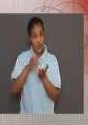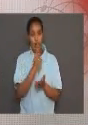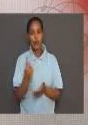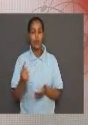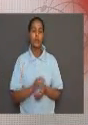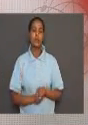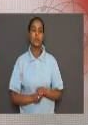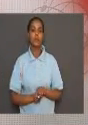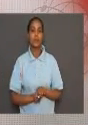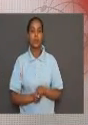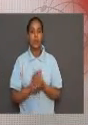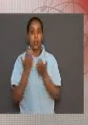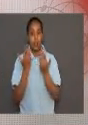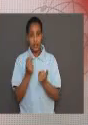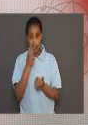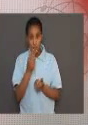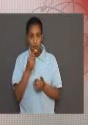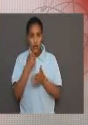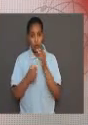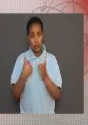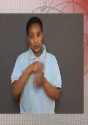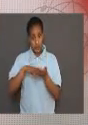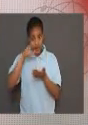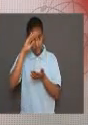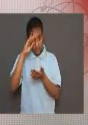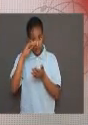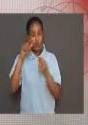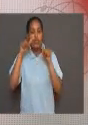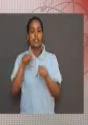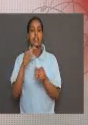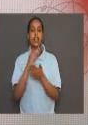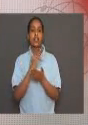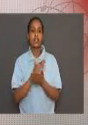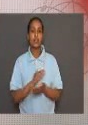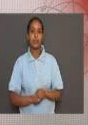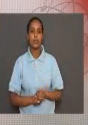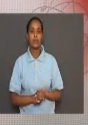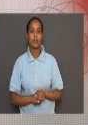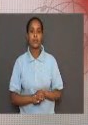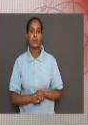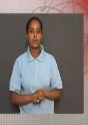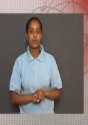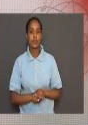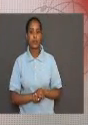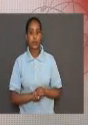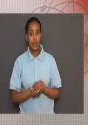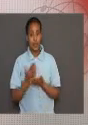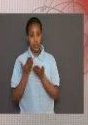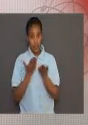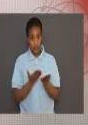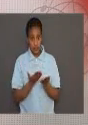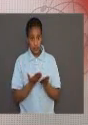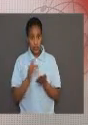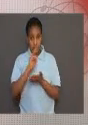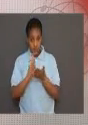everyone. Let us see what we have learned from today's lesson. Here is a list